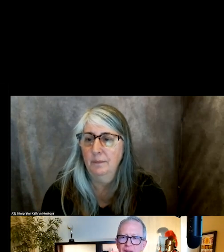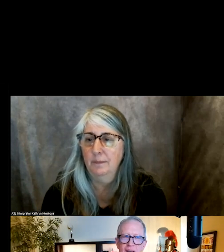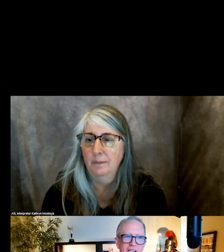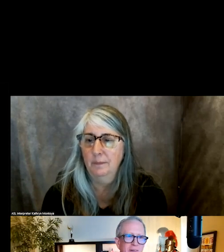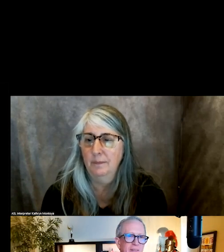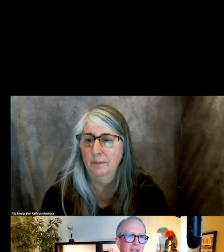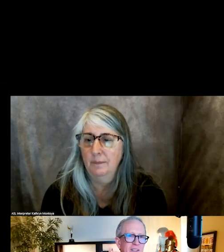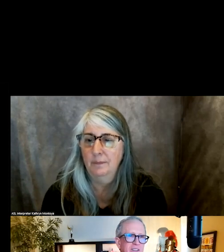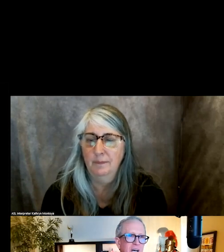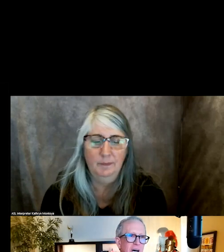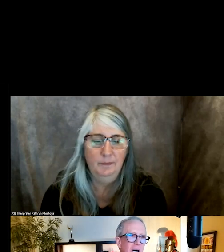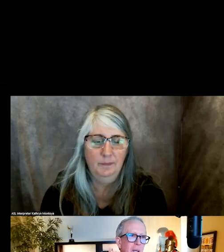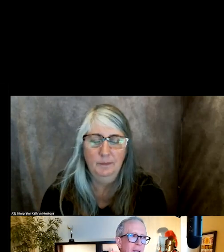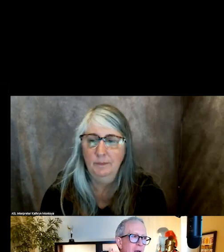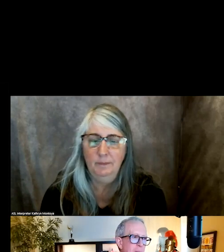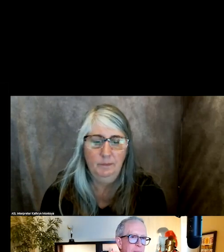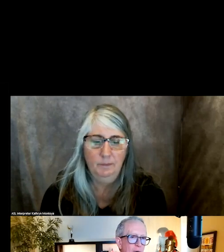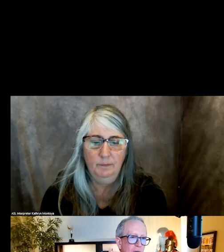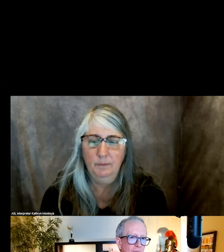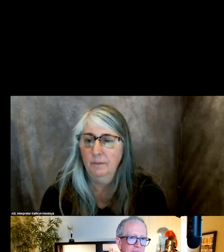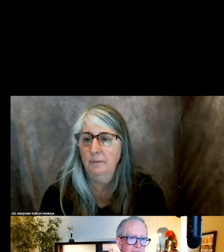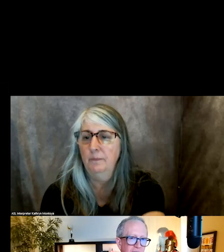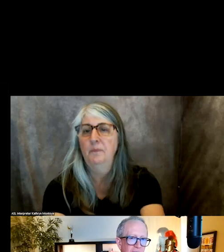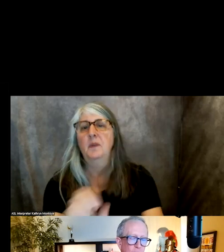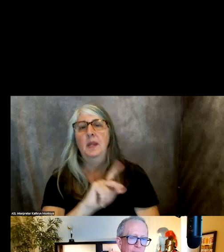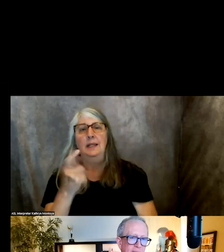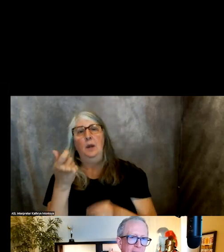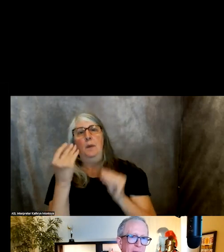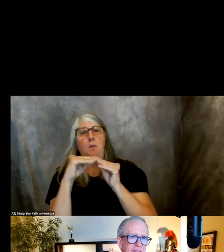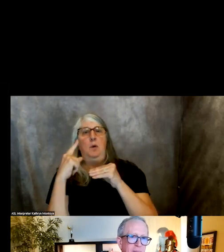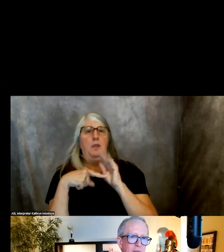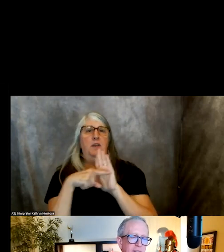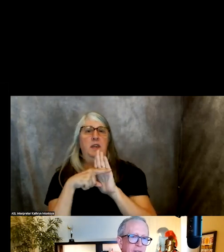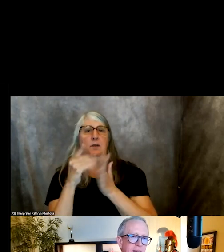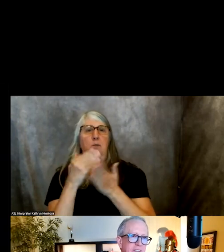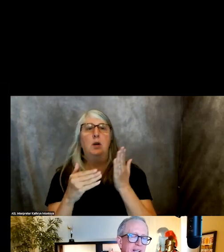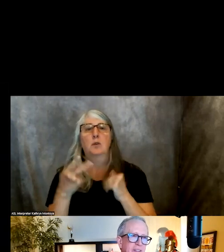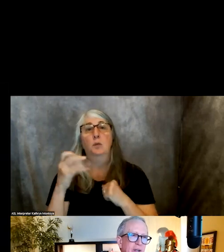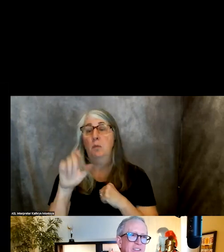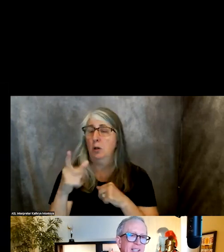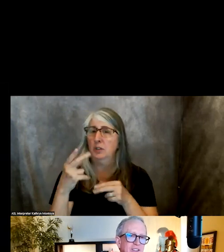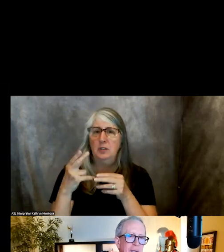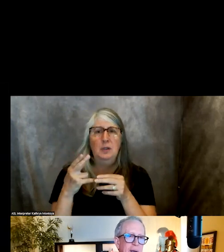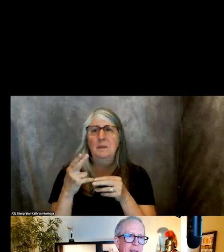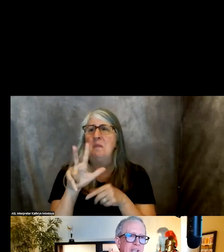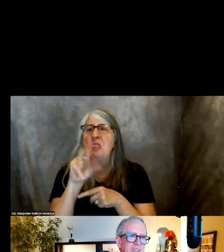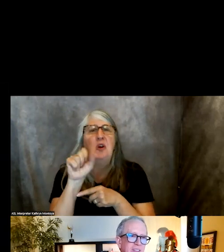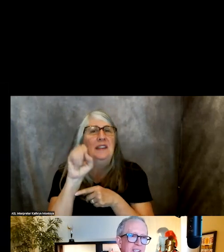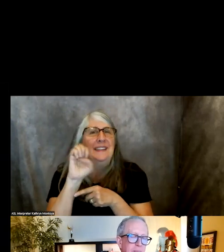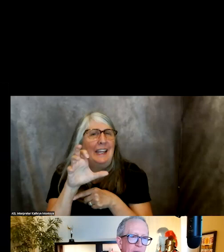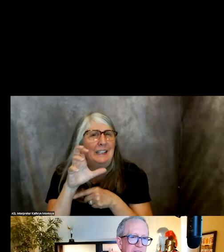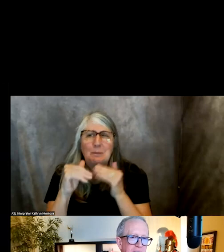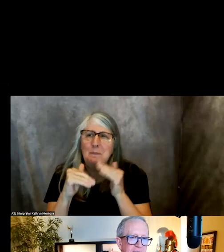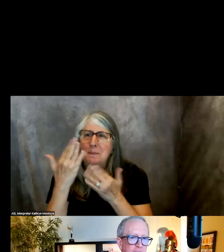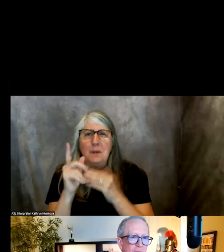the negative on this. But Paul Galdis, quick comment from you, if you can give us like 30 seconds or a minute, because I